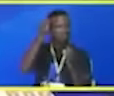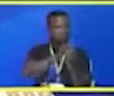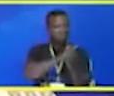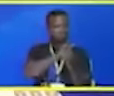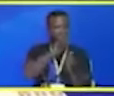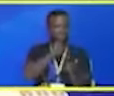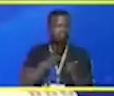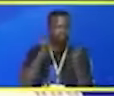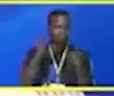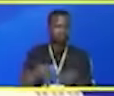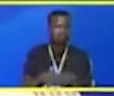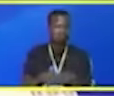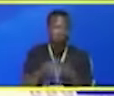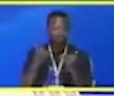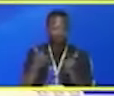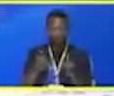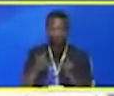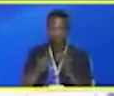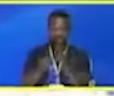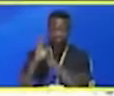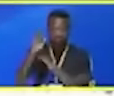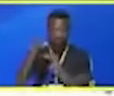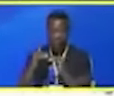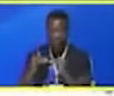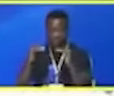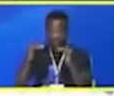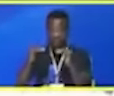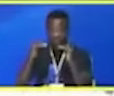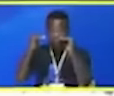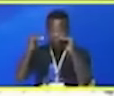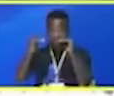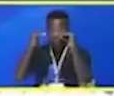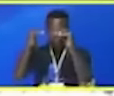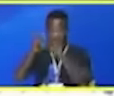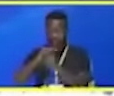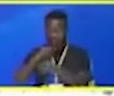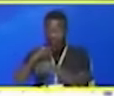Let me tell you, in God's order of building men,